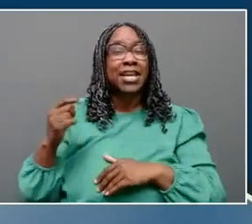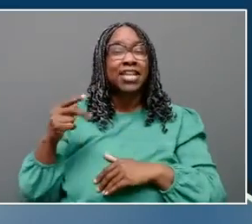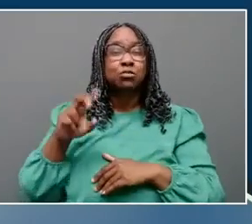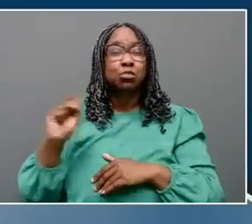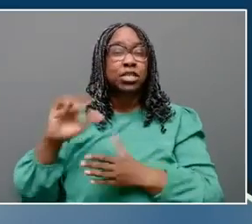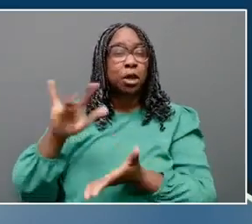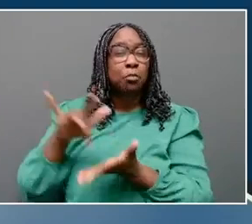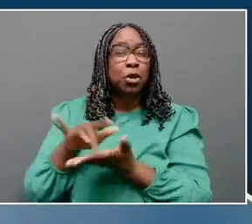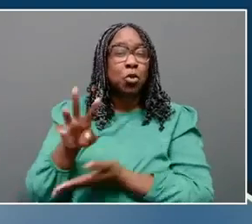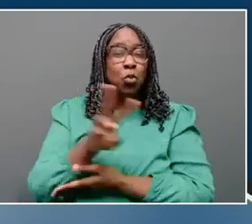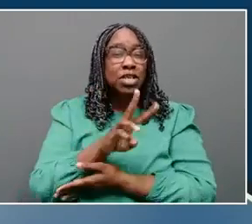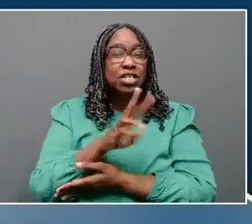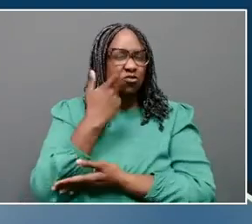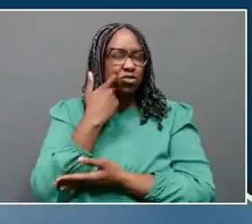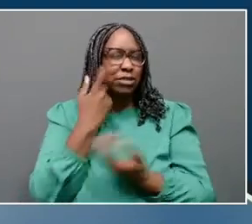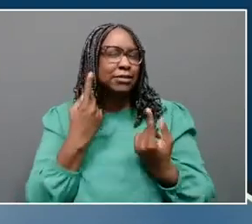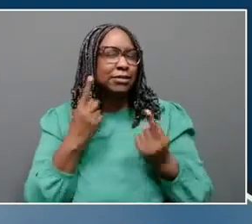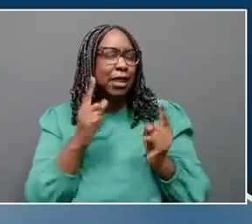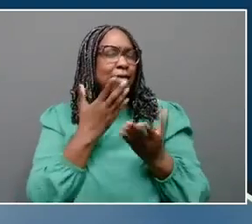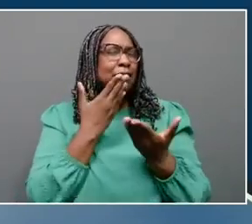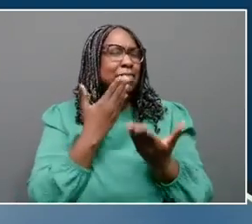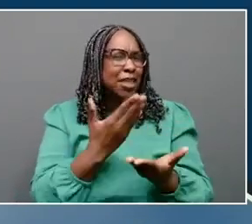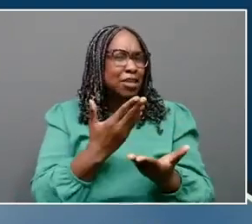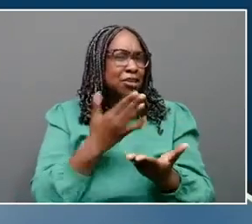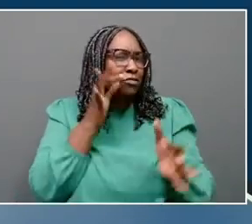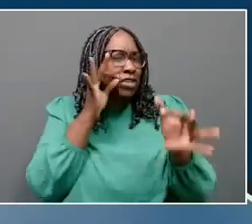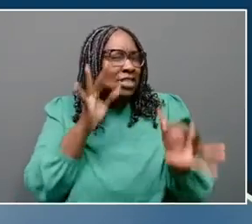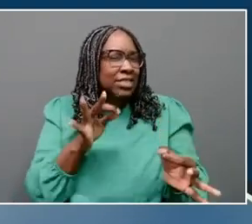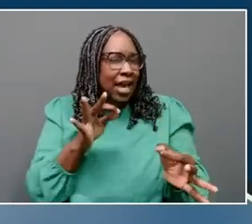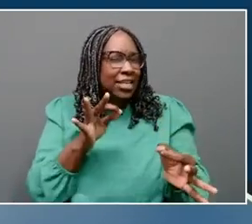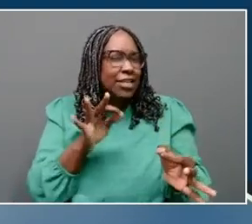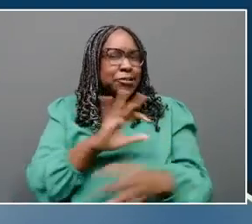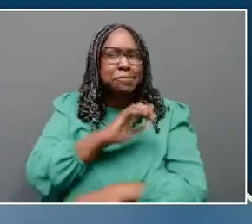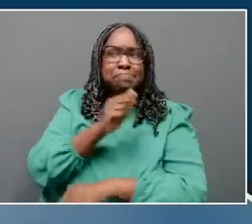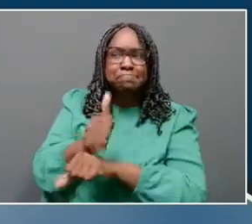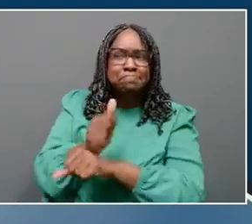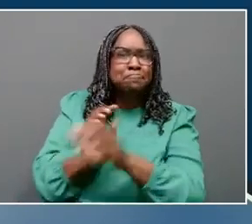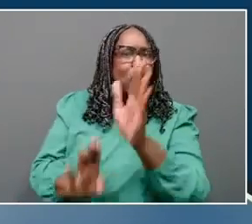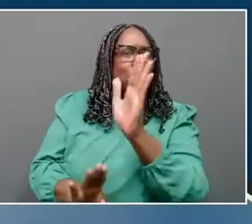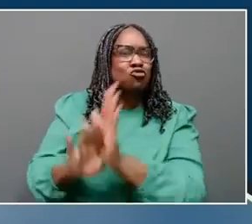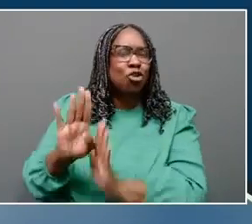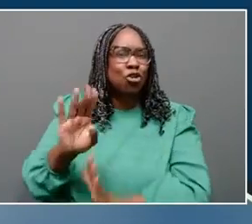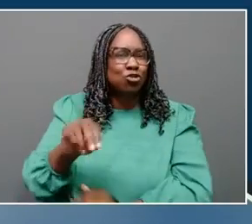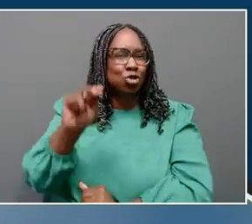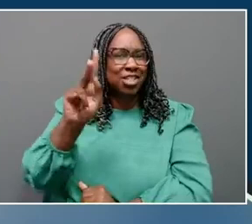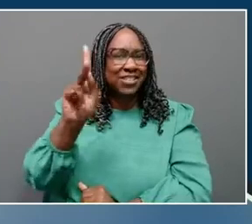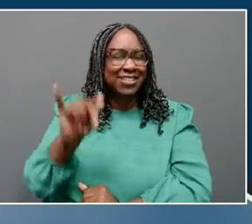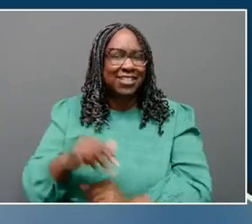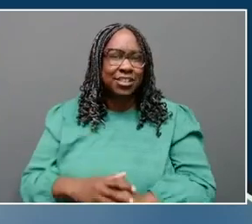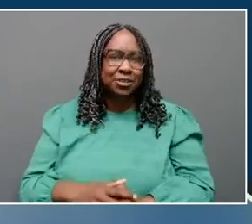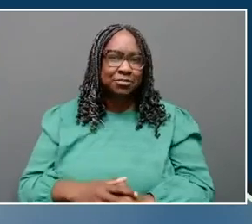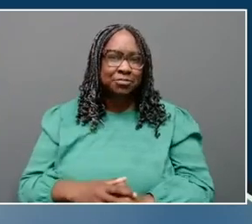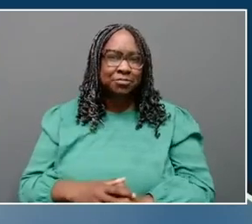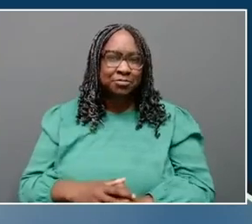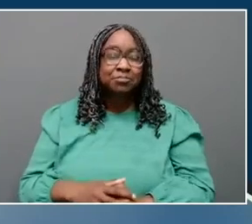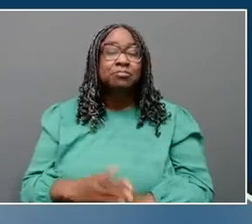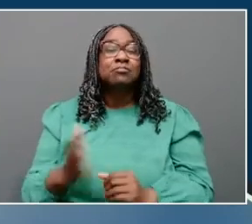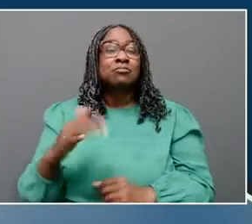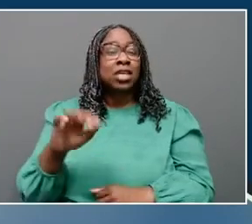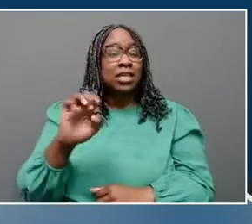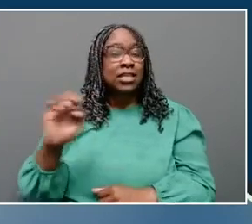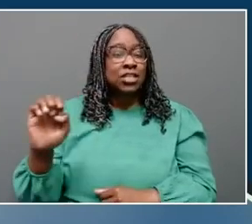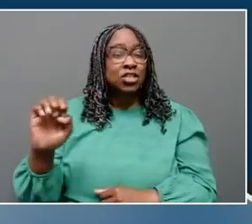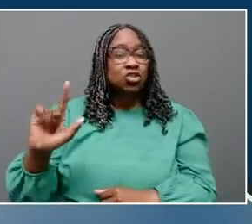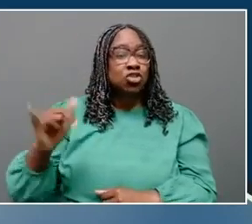thank them for choosing to grow and invest in our Northern Kentucky region. The tremendous Eastern Light Distilling project isn't